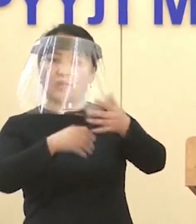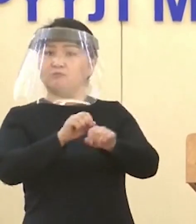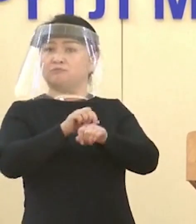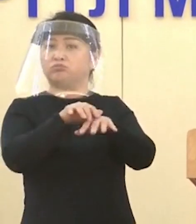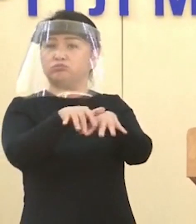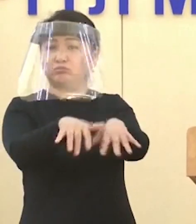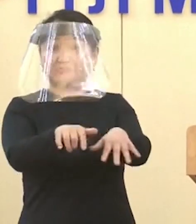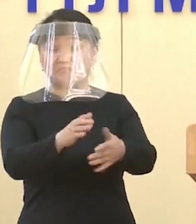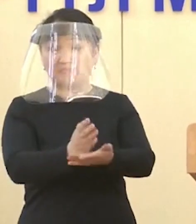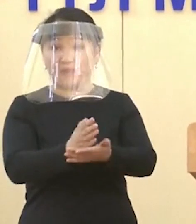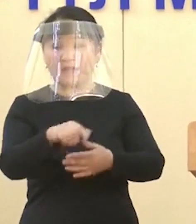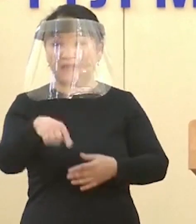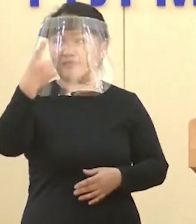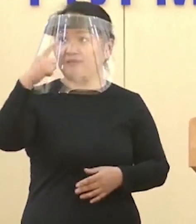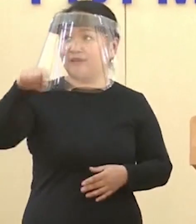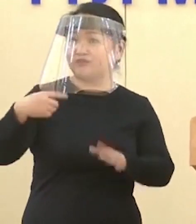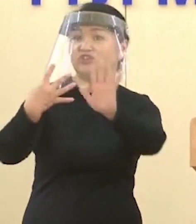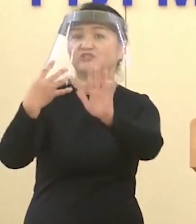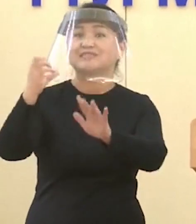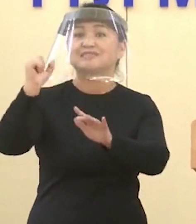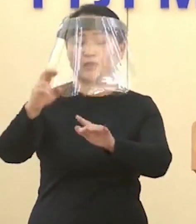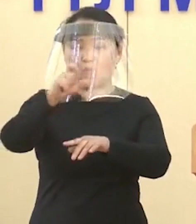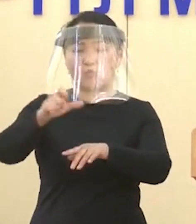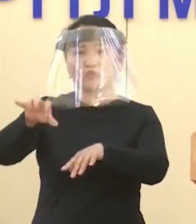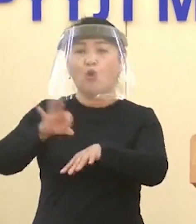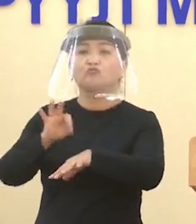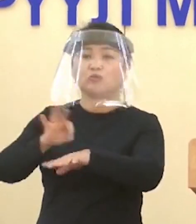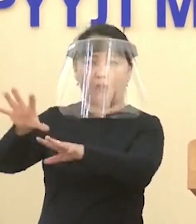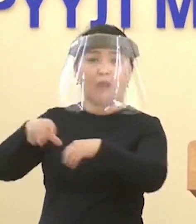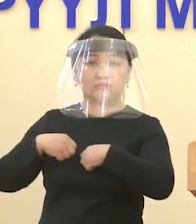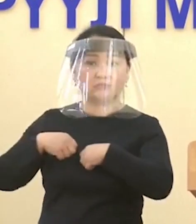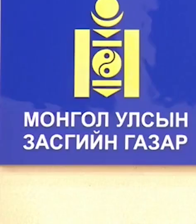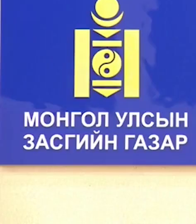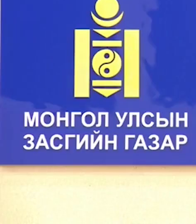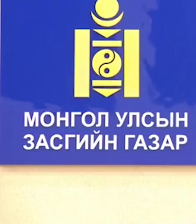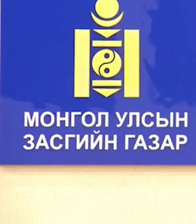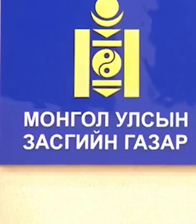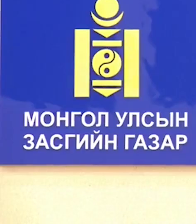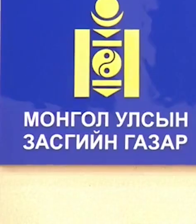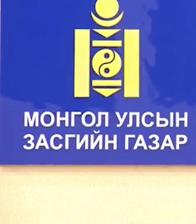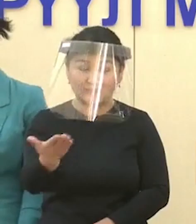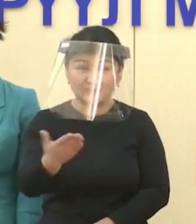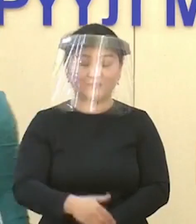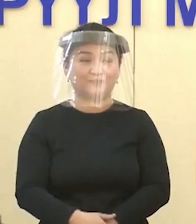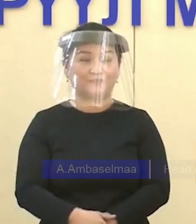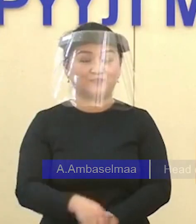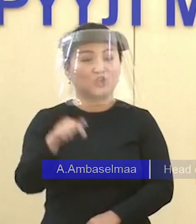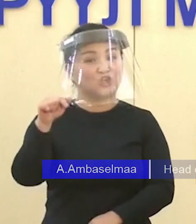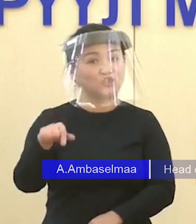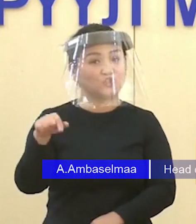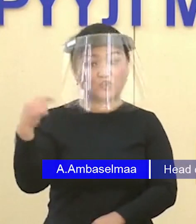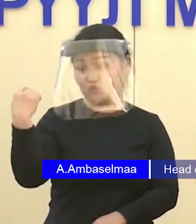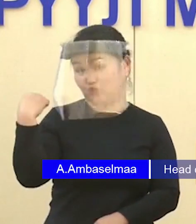return home, as Mongolian borders are currently closed to all passengers due to the COVID-19 pandemic. 20 of